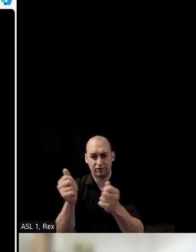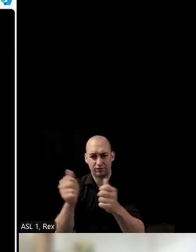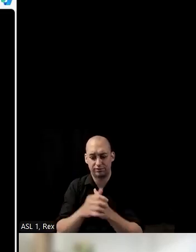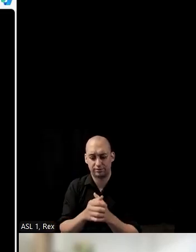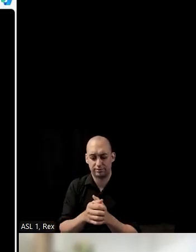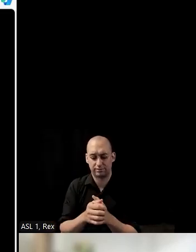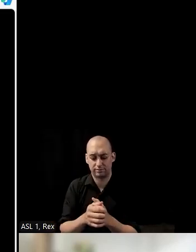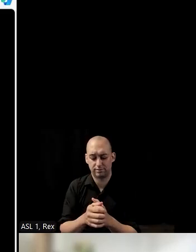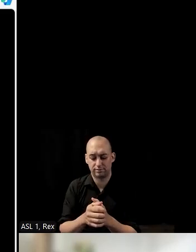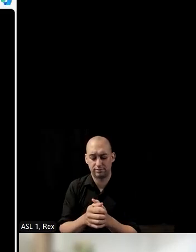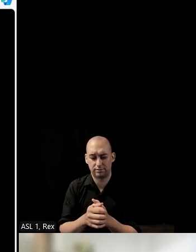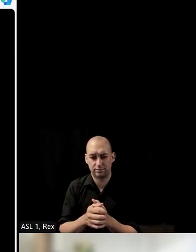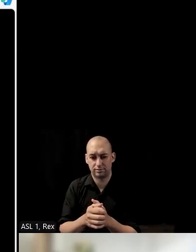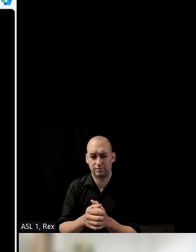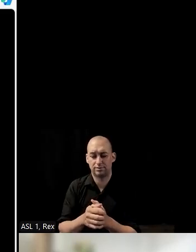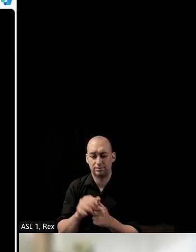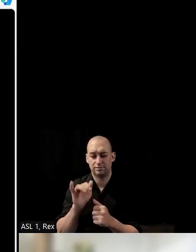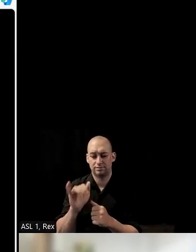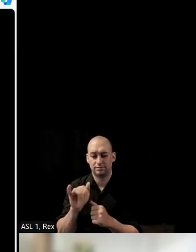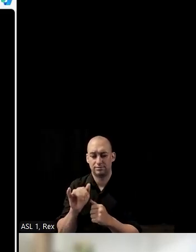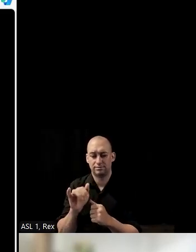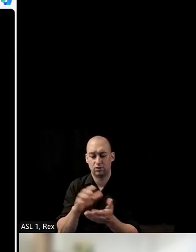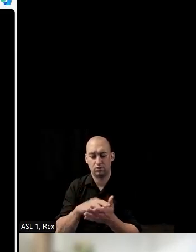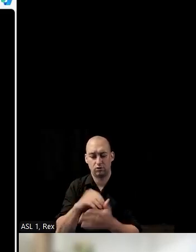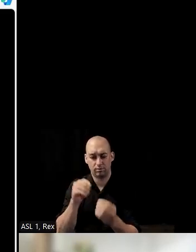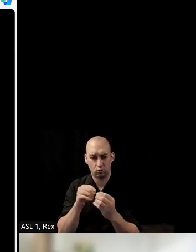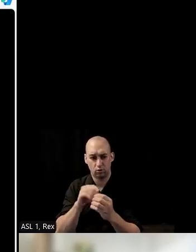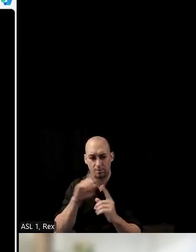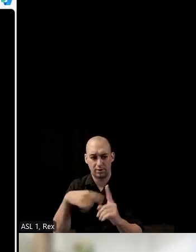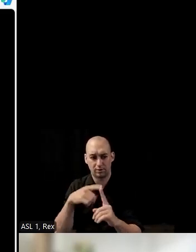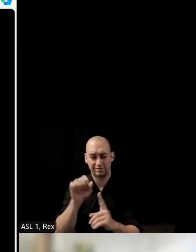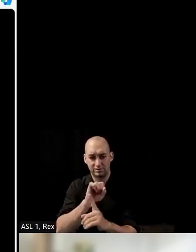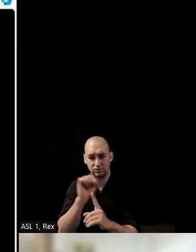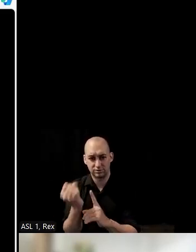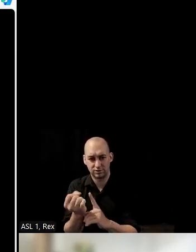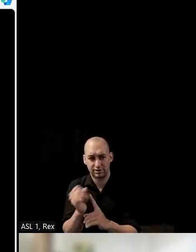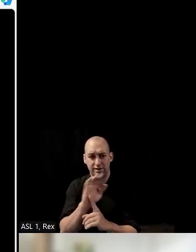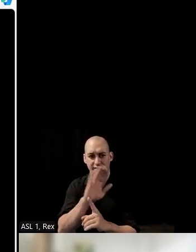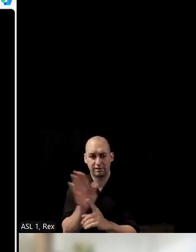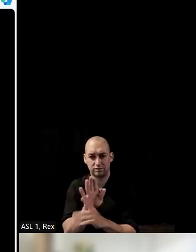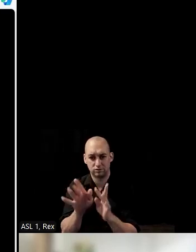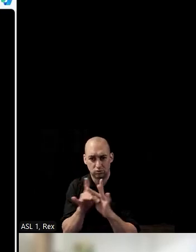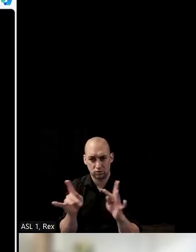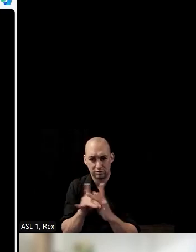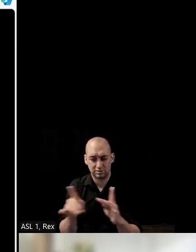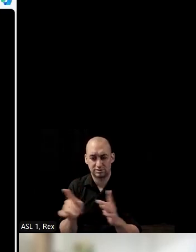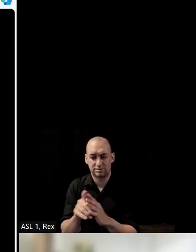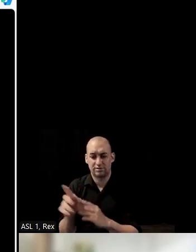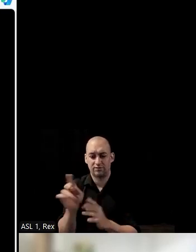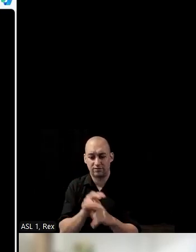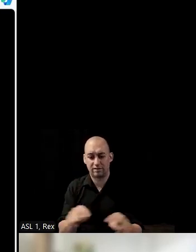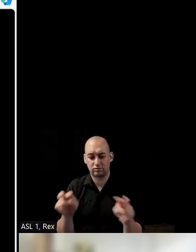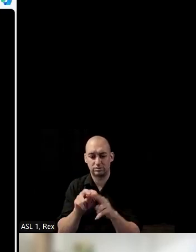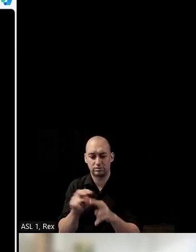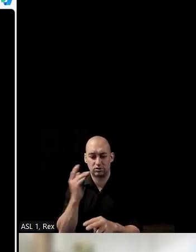So we build rapport with a dyad, learn more about their situation, including their stories, value, preferences, resources, and living